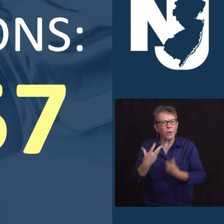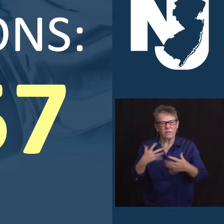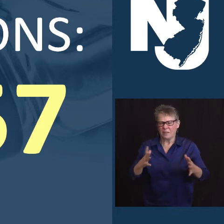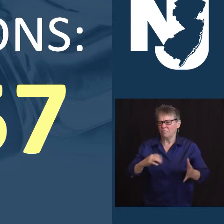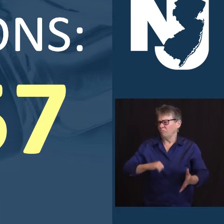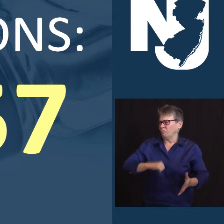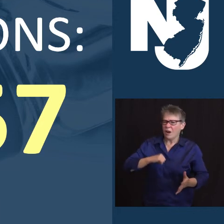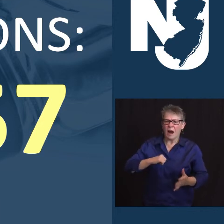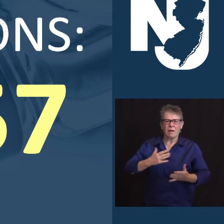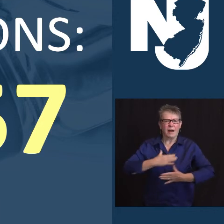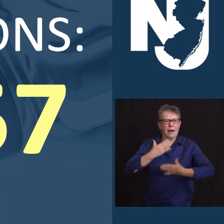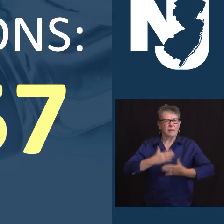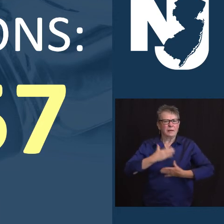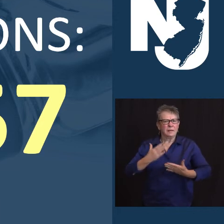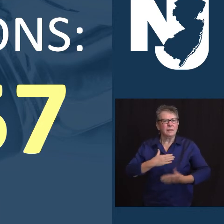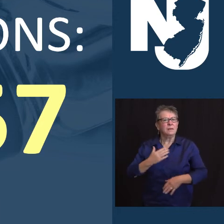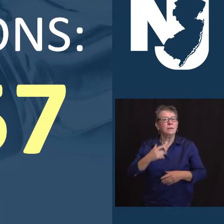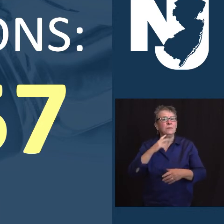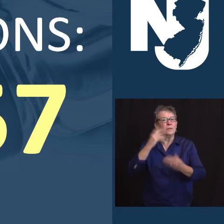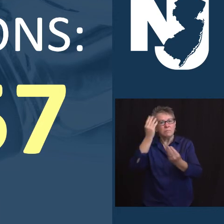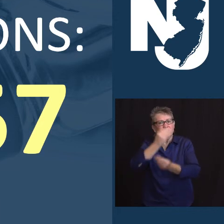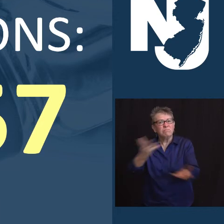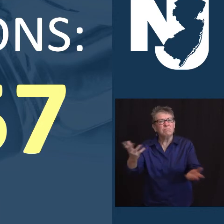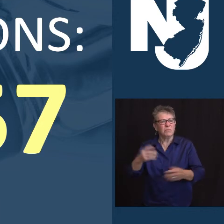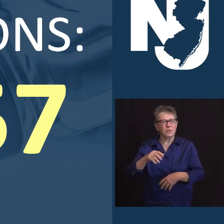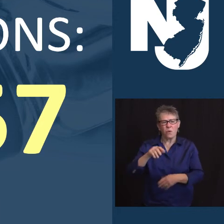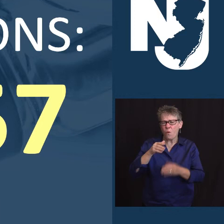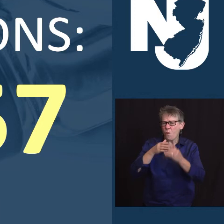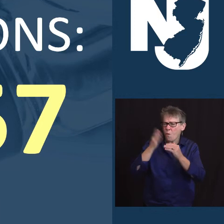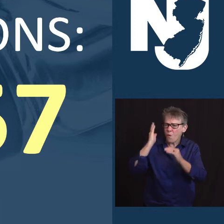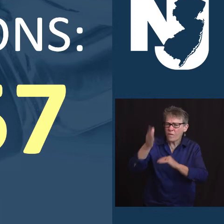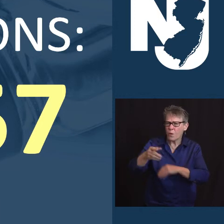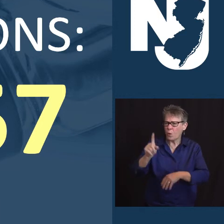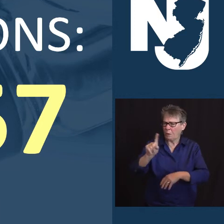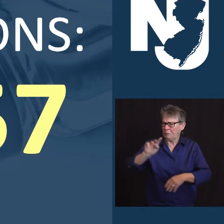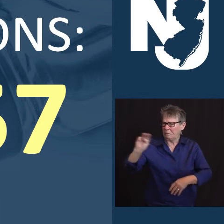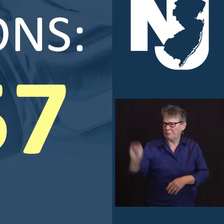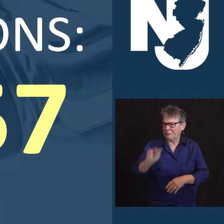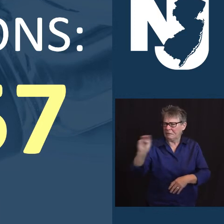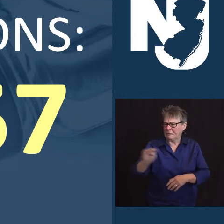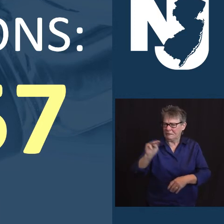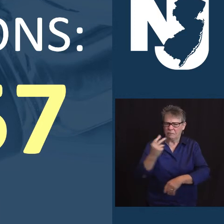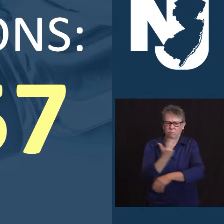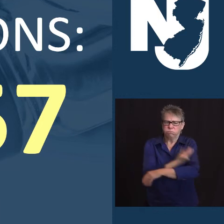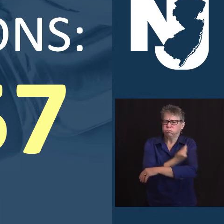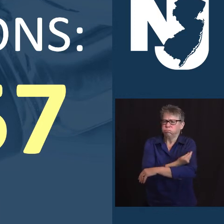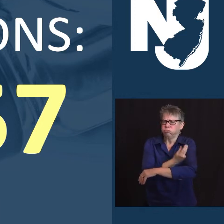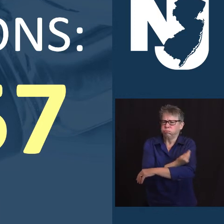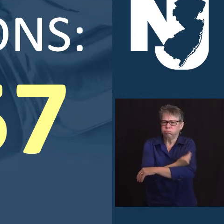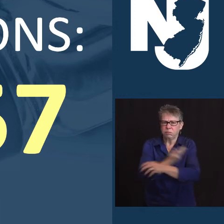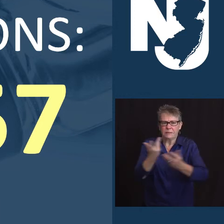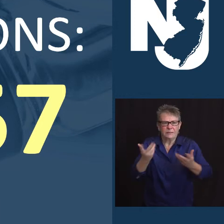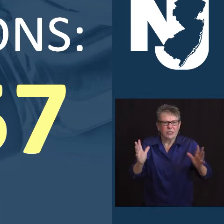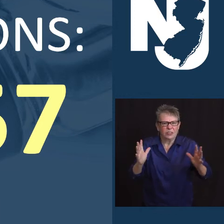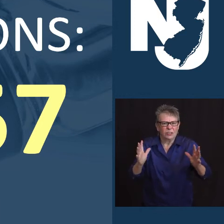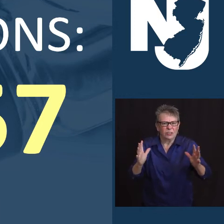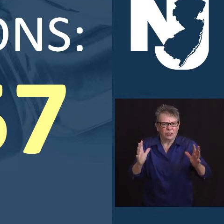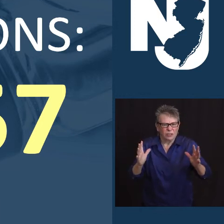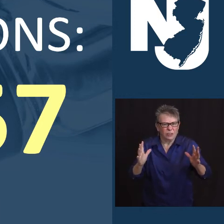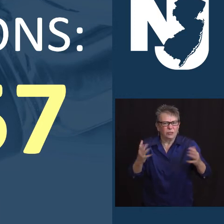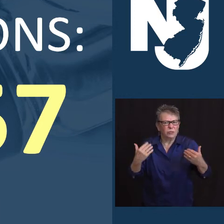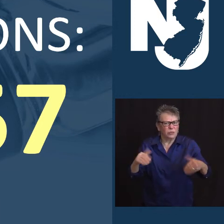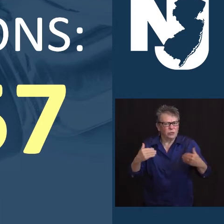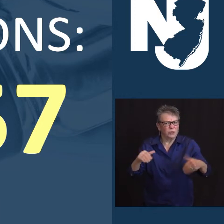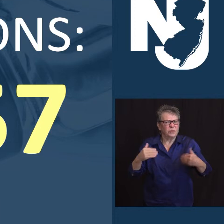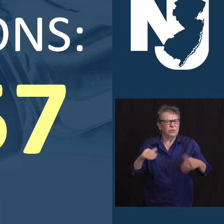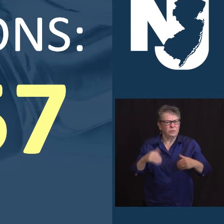COVID vaccination doses statewide. Our dashboard shows that number, administered as of mid-morning, and